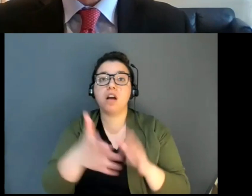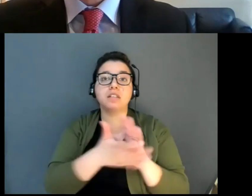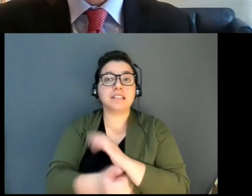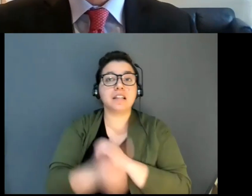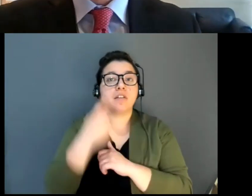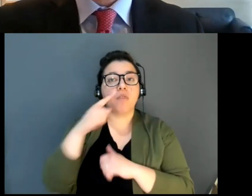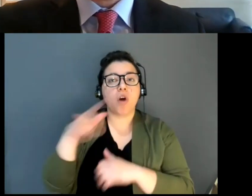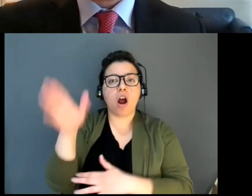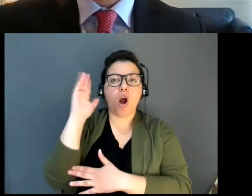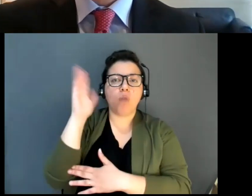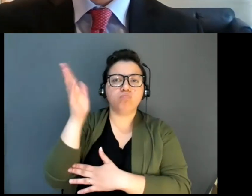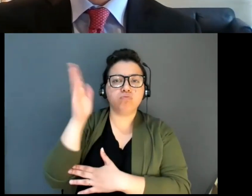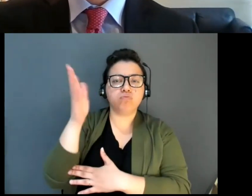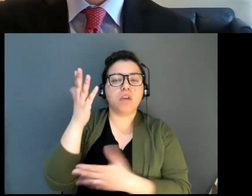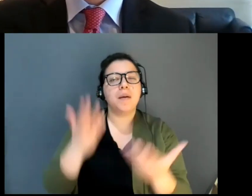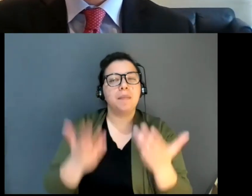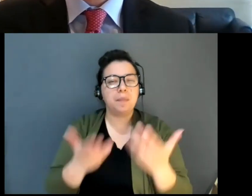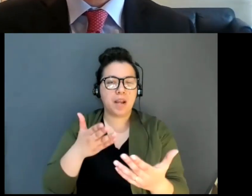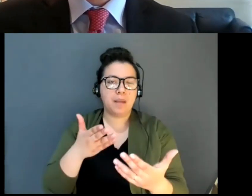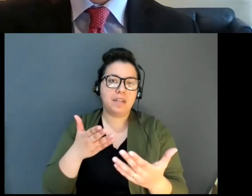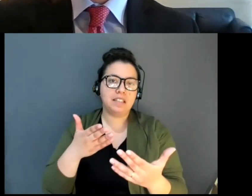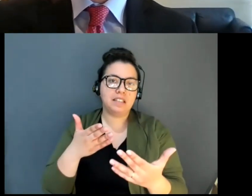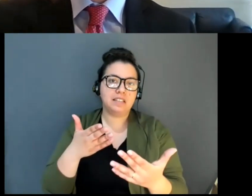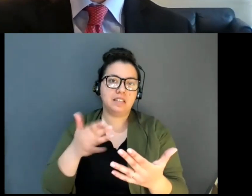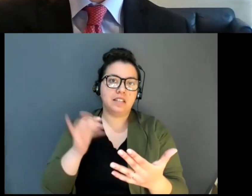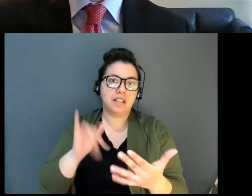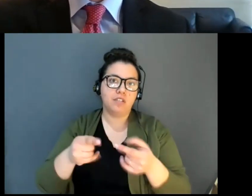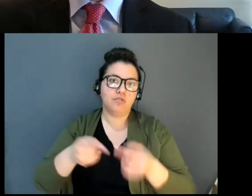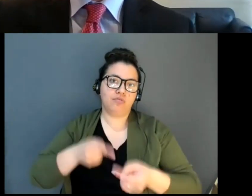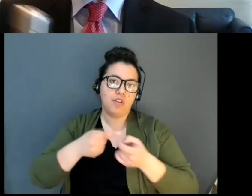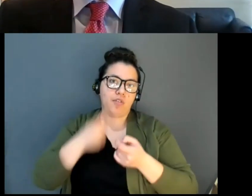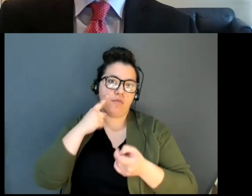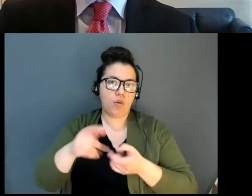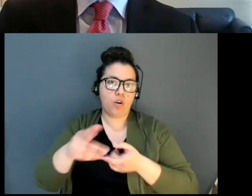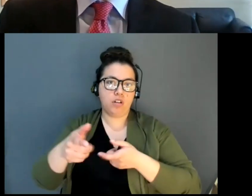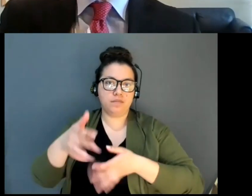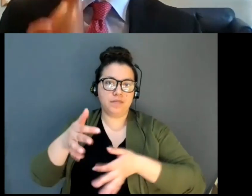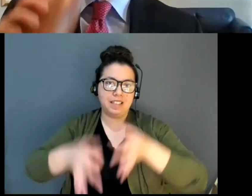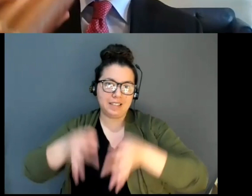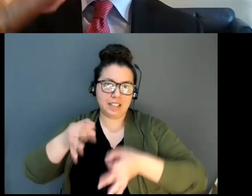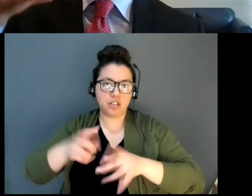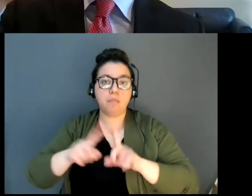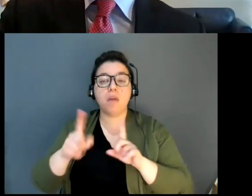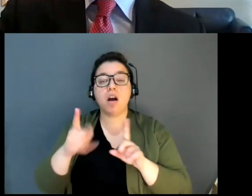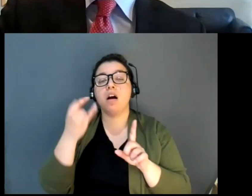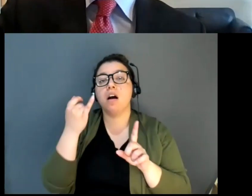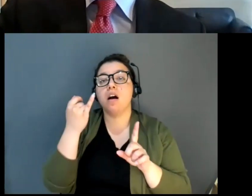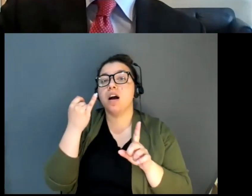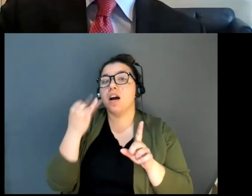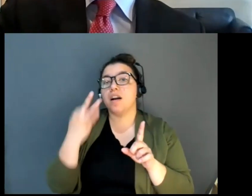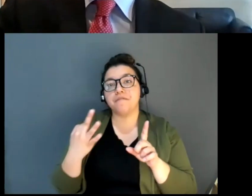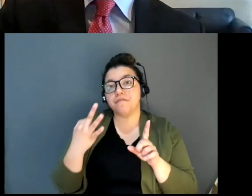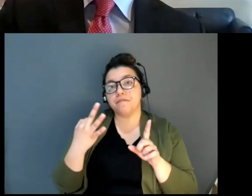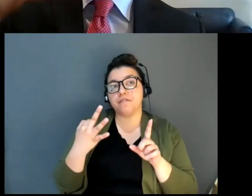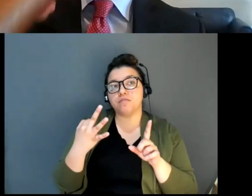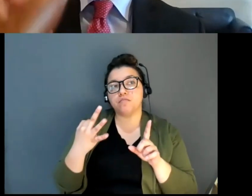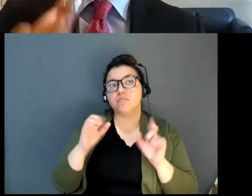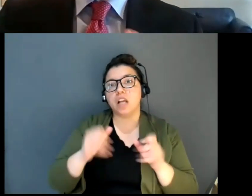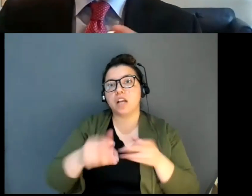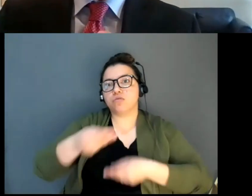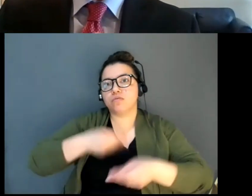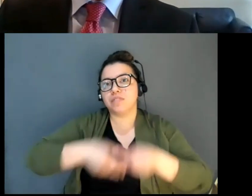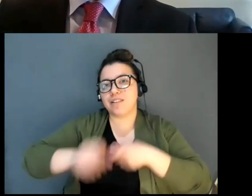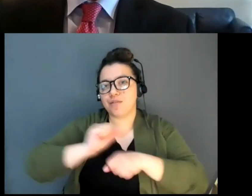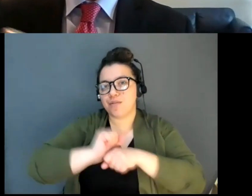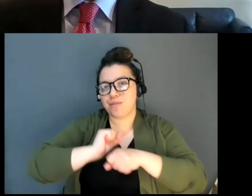that might be a problem for litigation. And there's always transactional work where, you might go through a lot